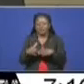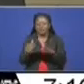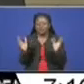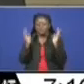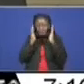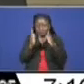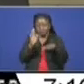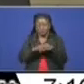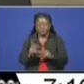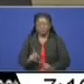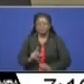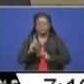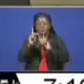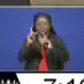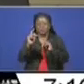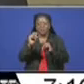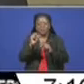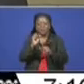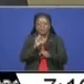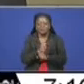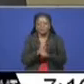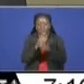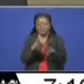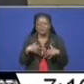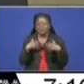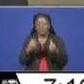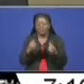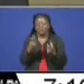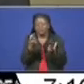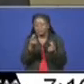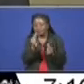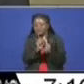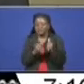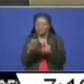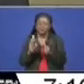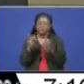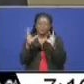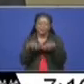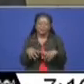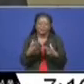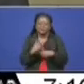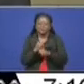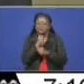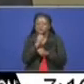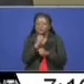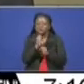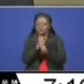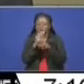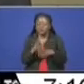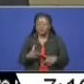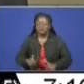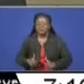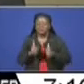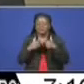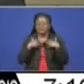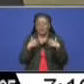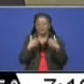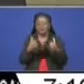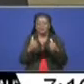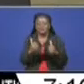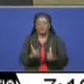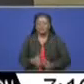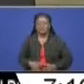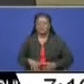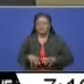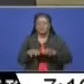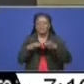promoting employee health and well-being and doing everything that we can to make sure that employees live healthy lifestyles. And so this